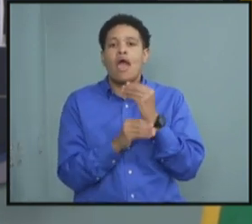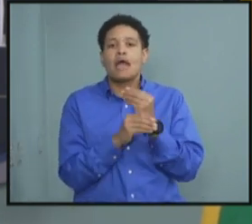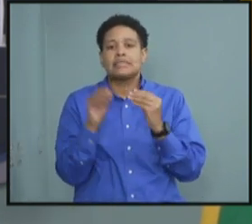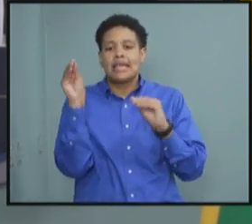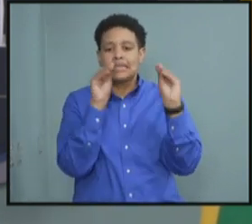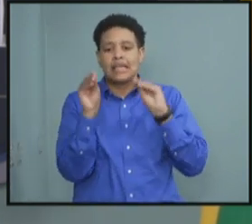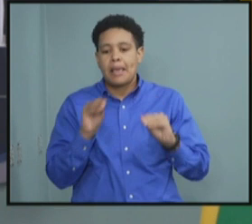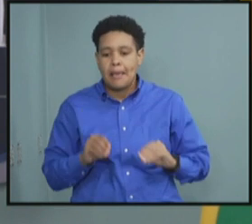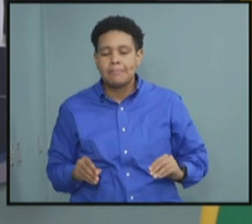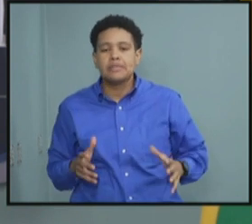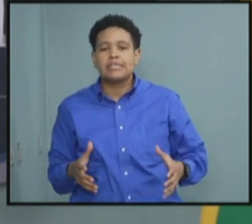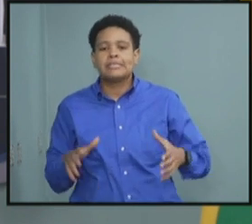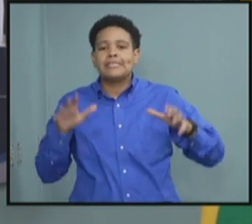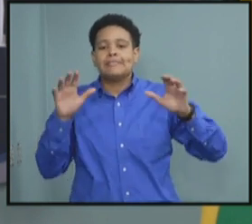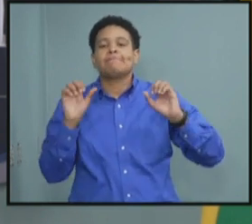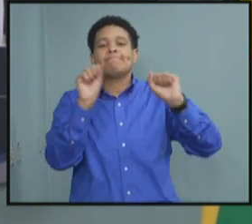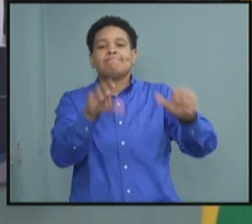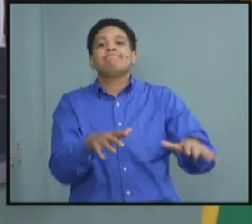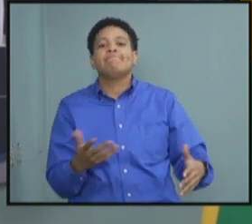assembled.